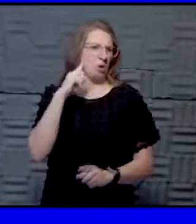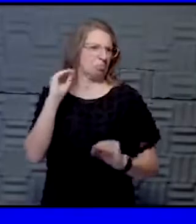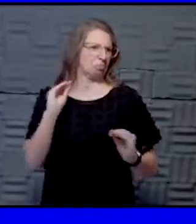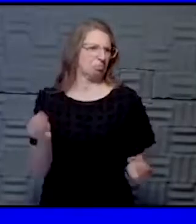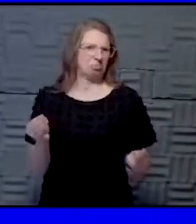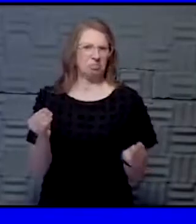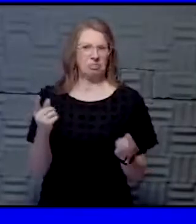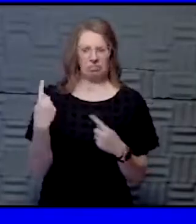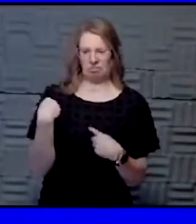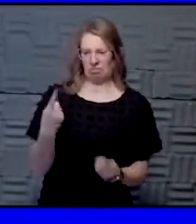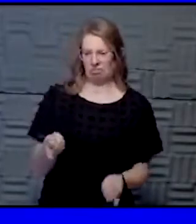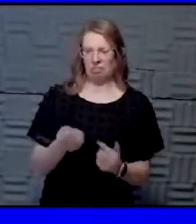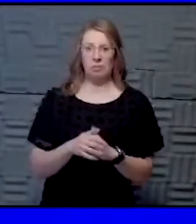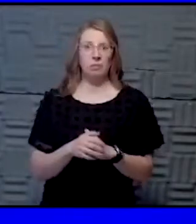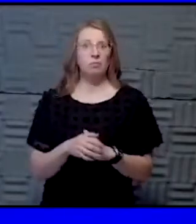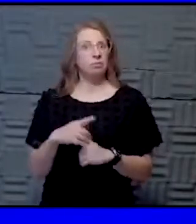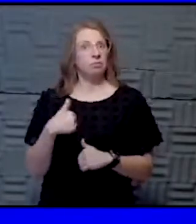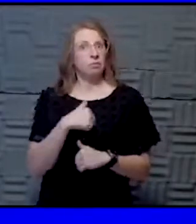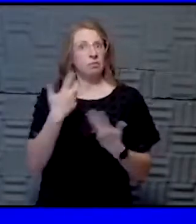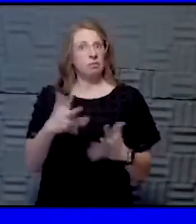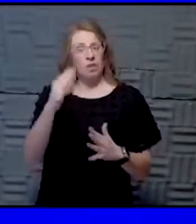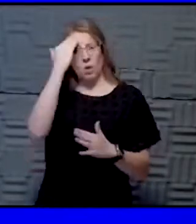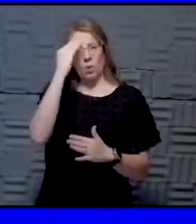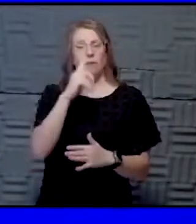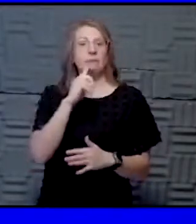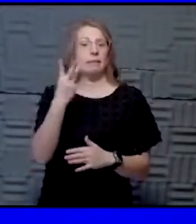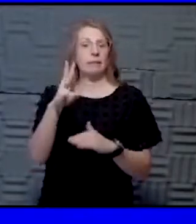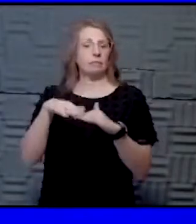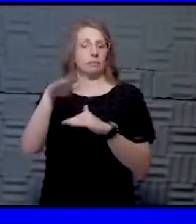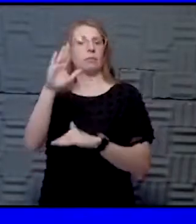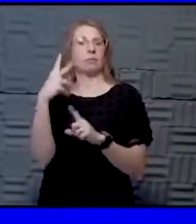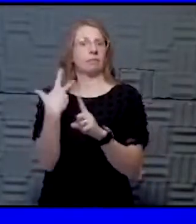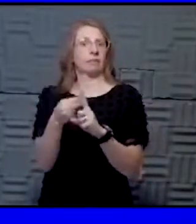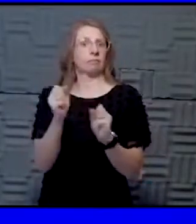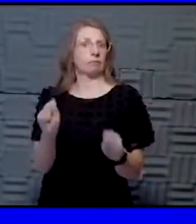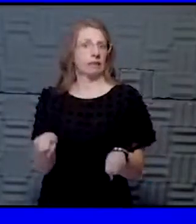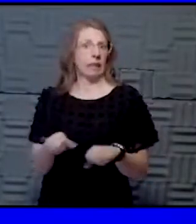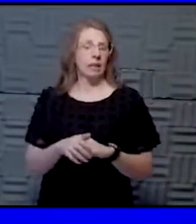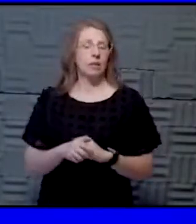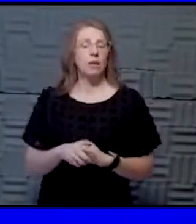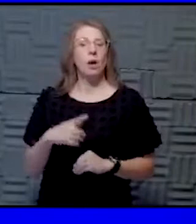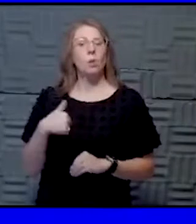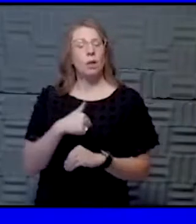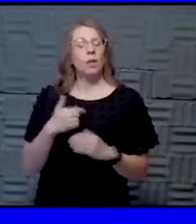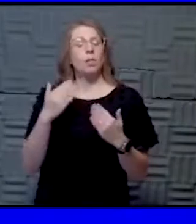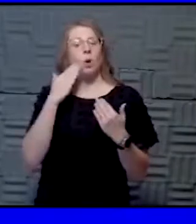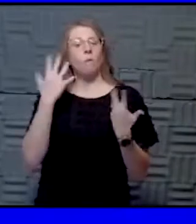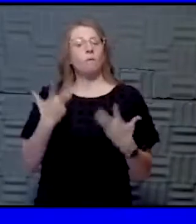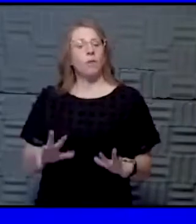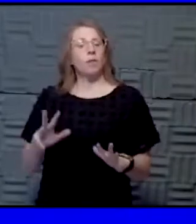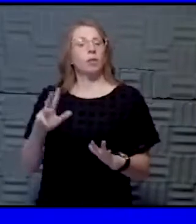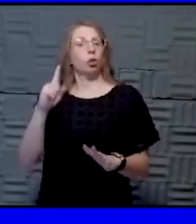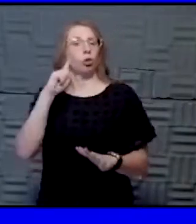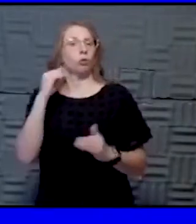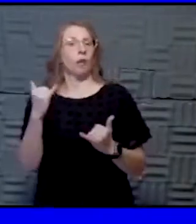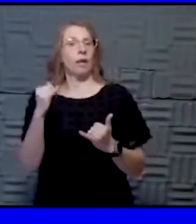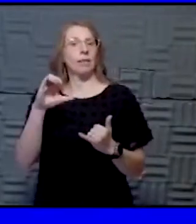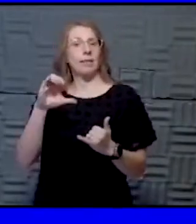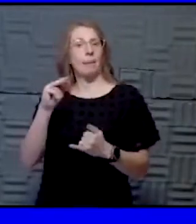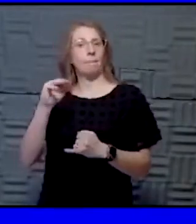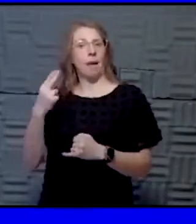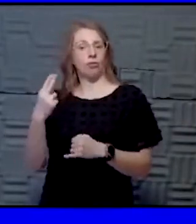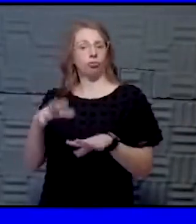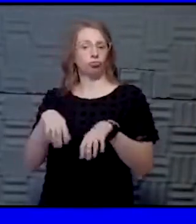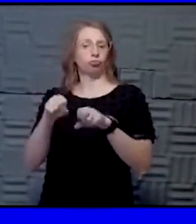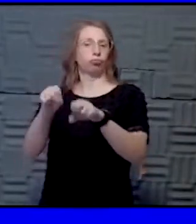though we know that kids 16 and up can get vaccinated, and we know and we heard today that Children's Mercy is doing a lot of vaccinations,